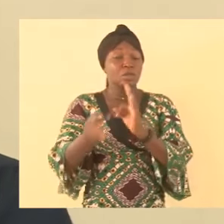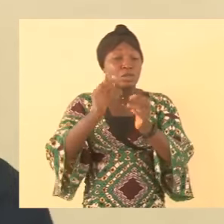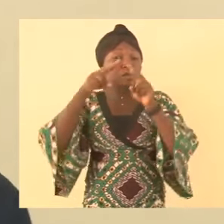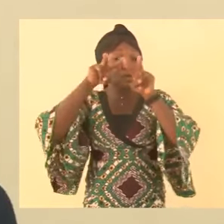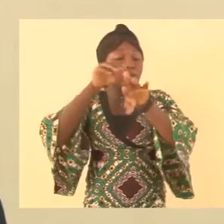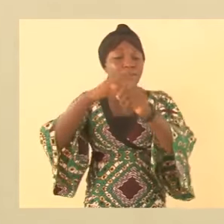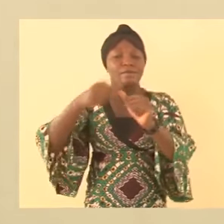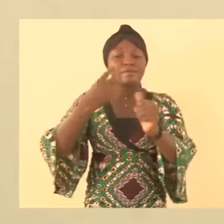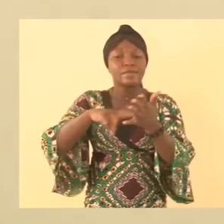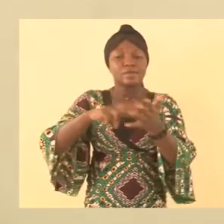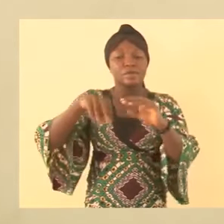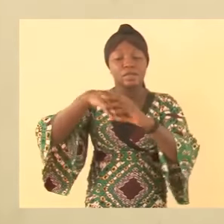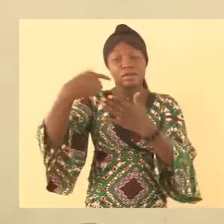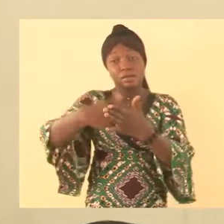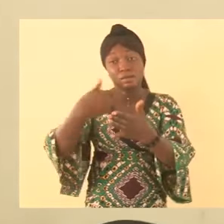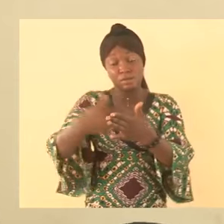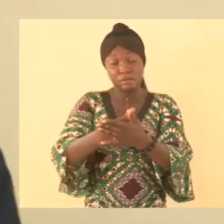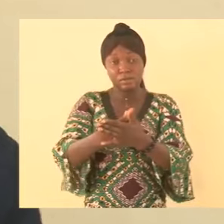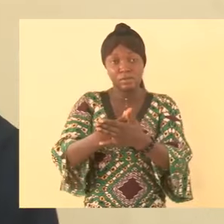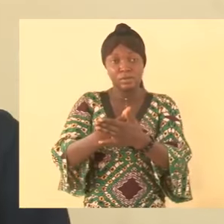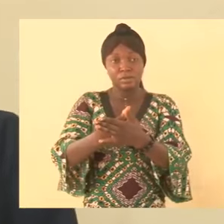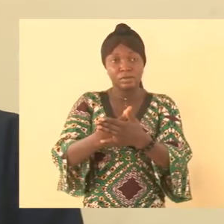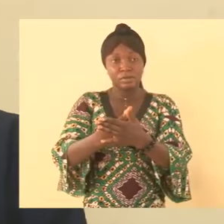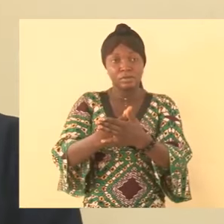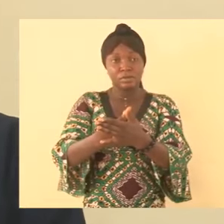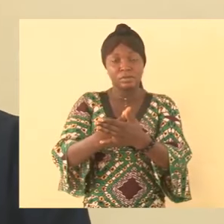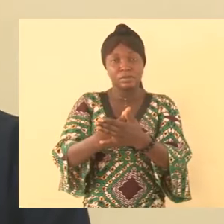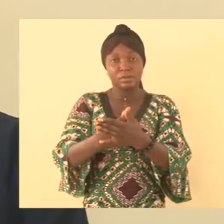Now, if we look at the first reading and the gospel, another reading,